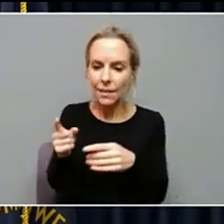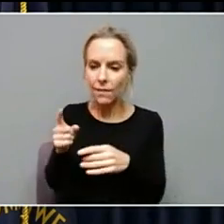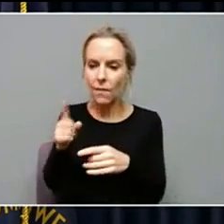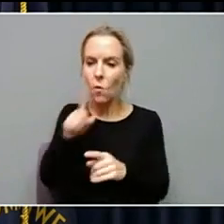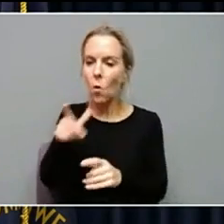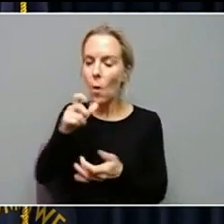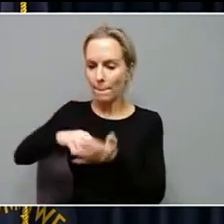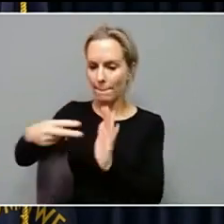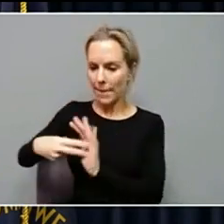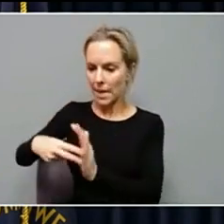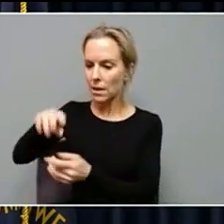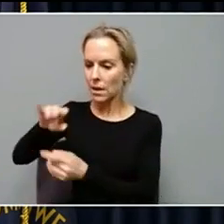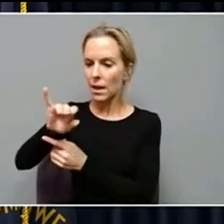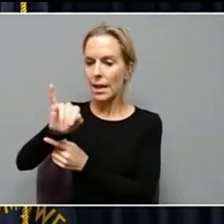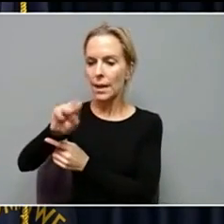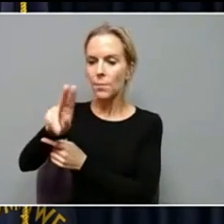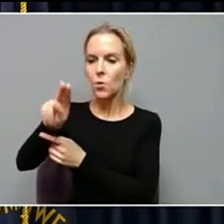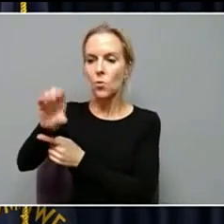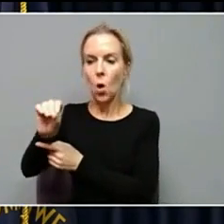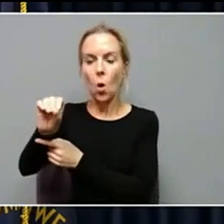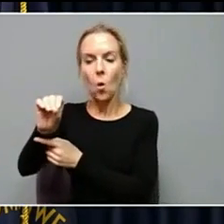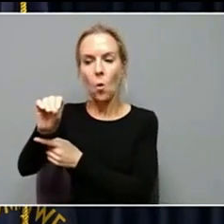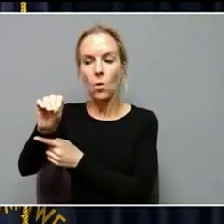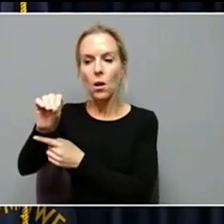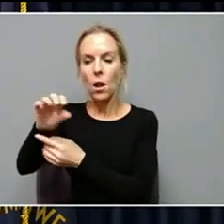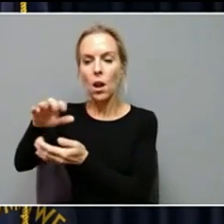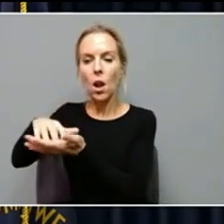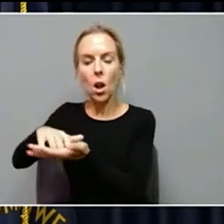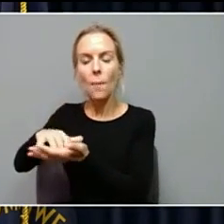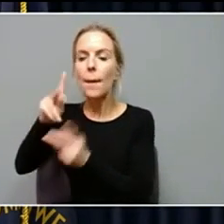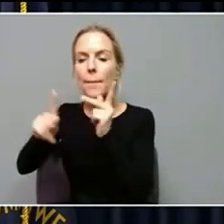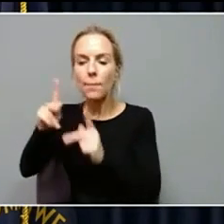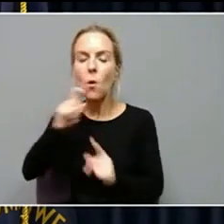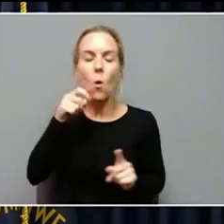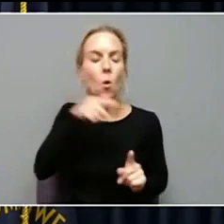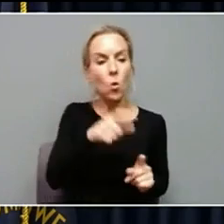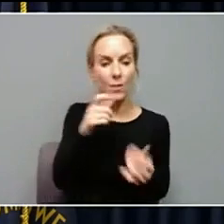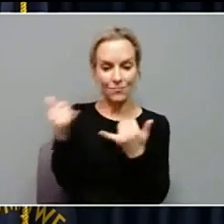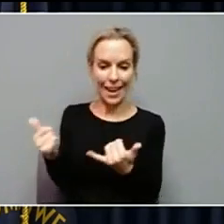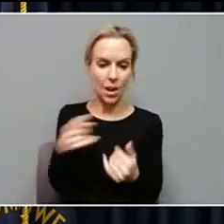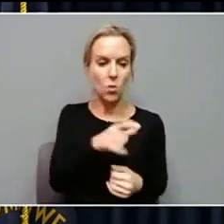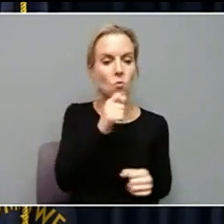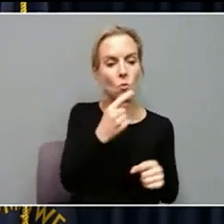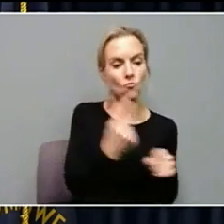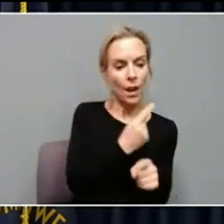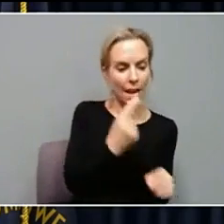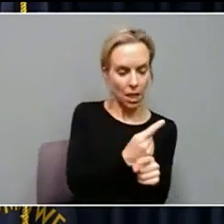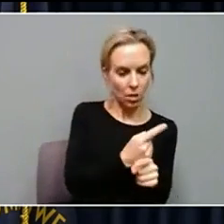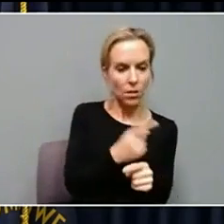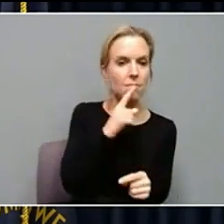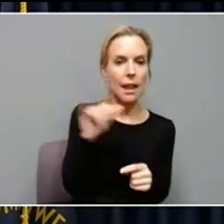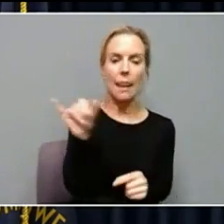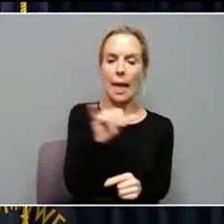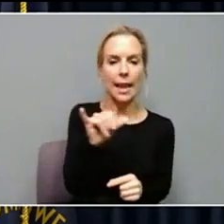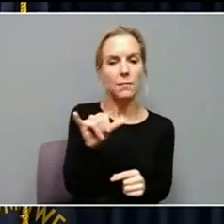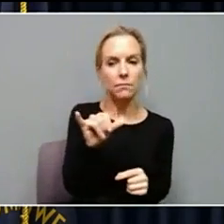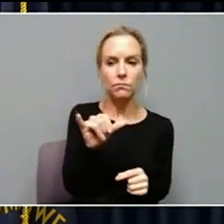who can go get it right now, and those that are going to get it in the regular course, just like everybody